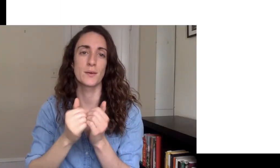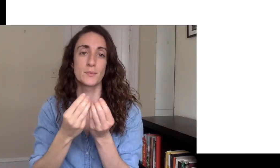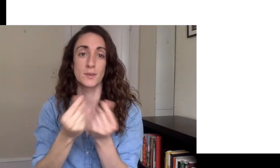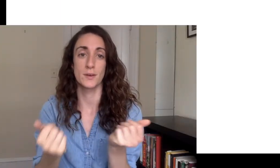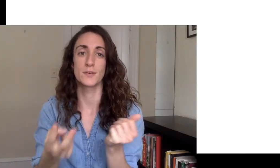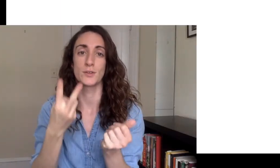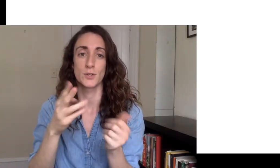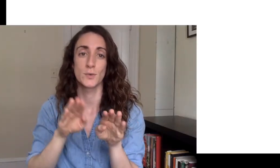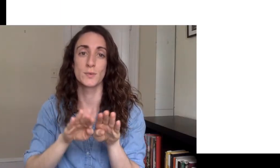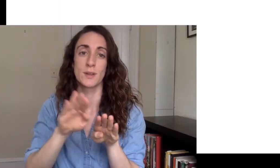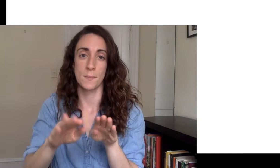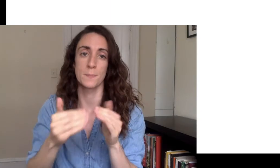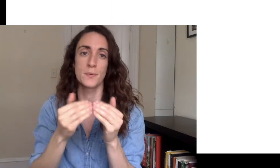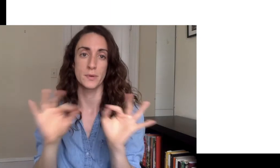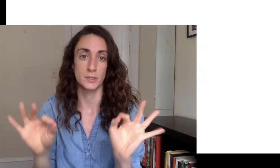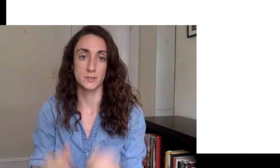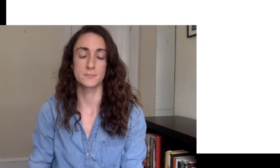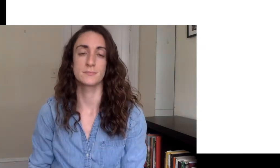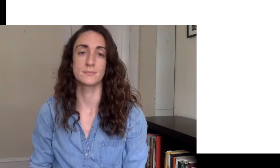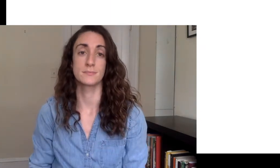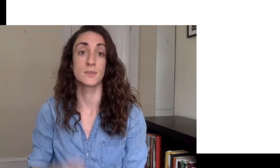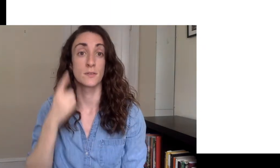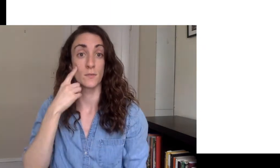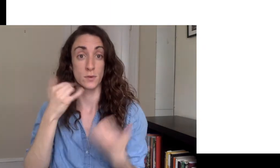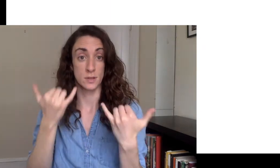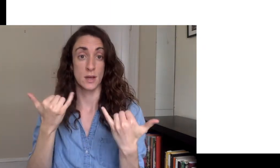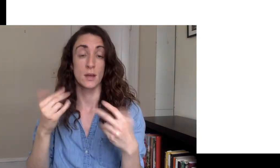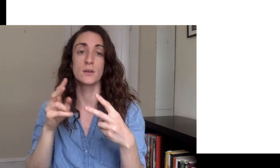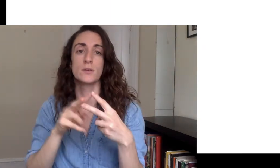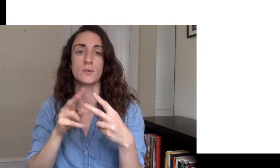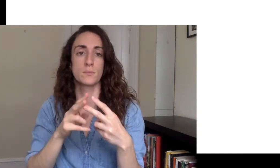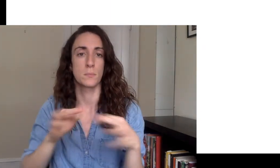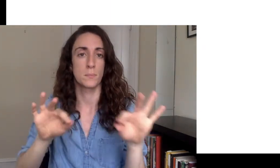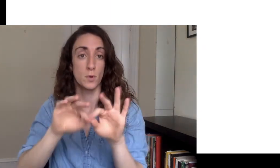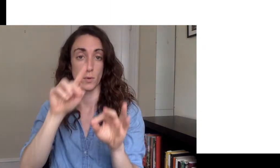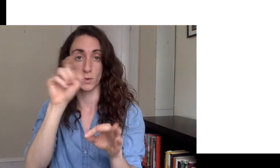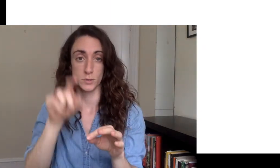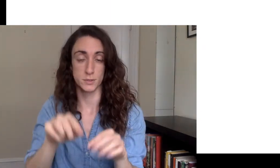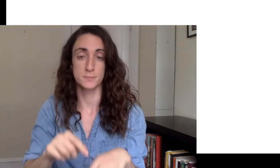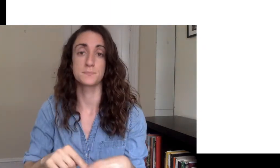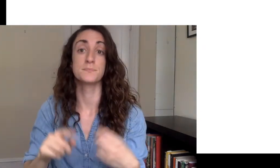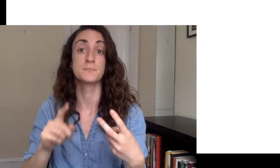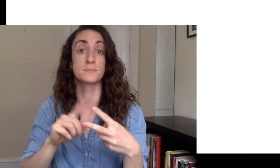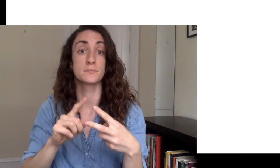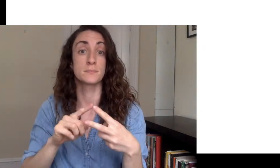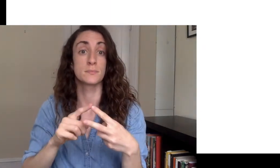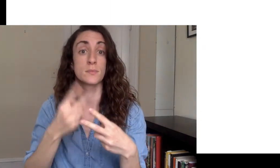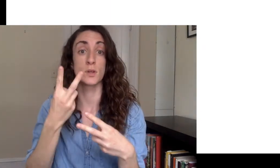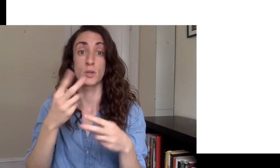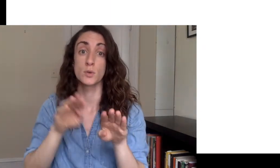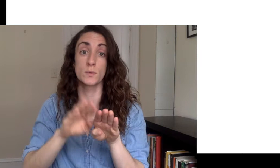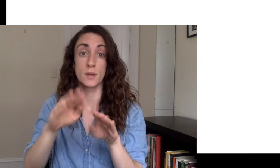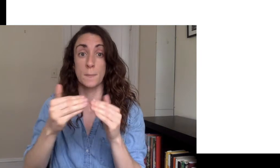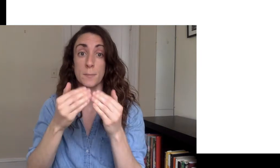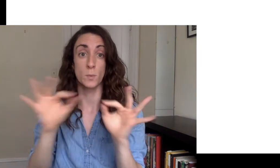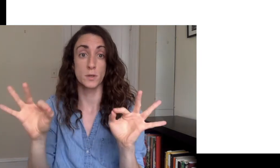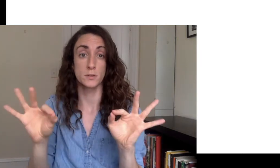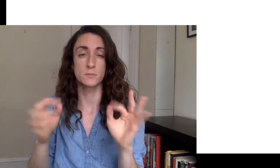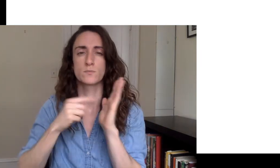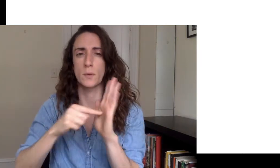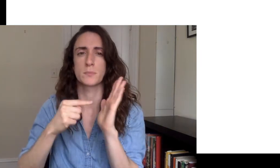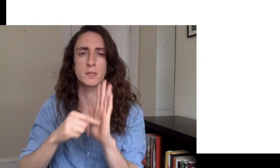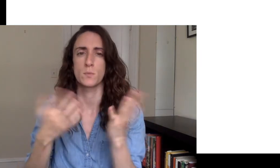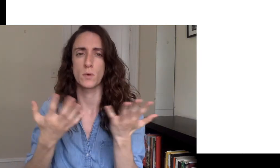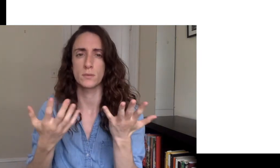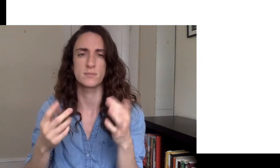In this video, I'm going to talk about how to solve two-step equations. For today, there are two important questions. First, what does a two-step